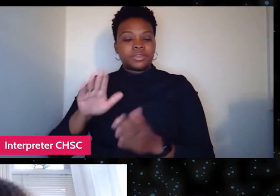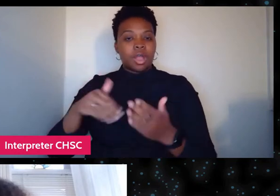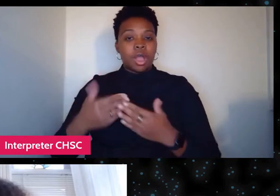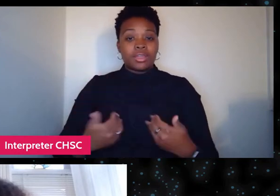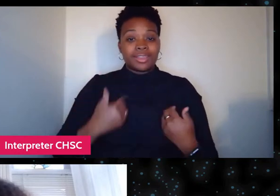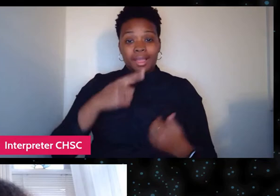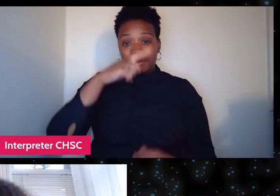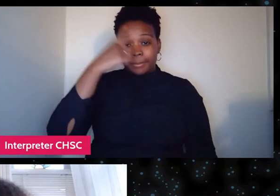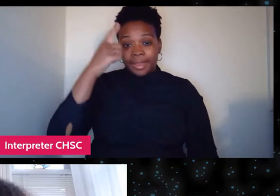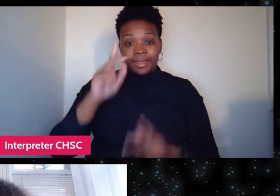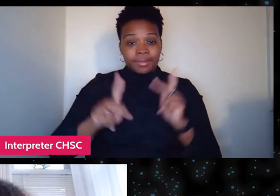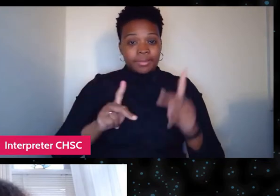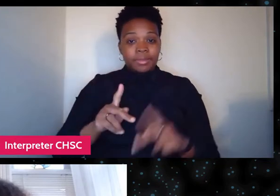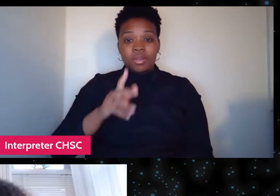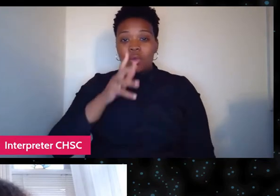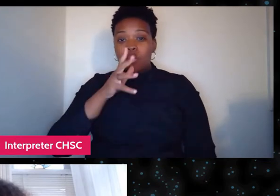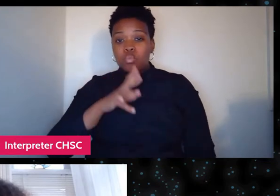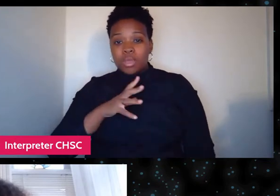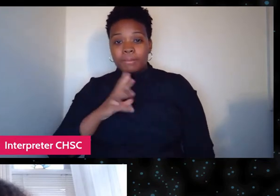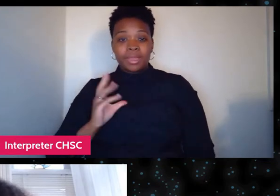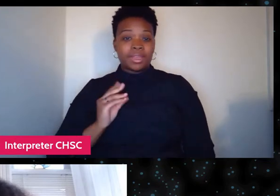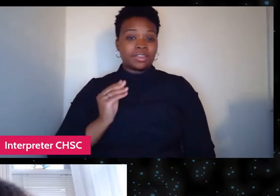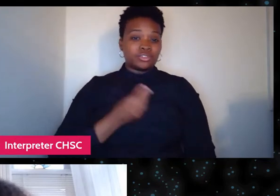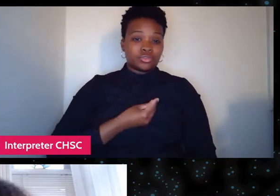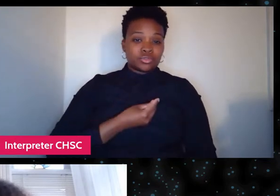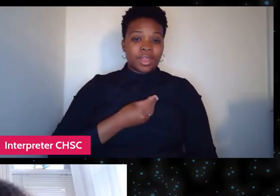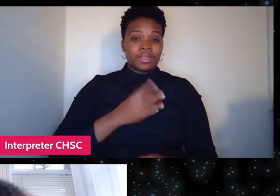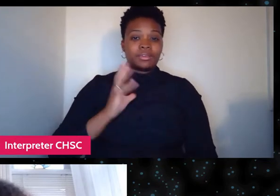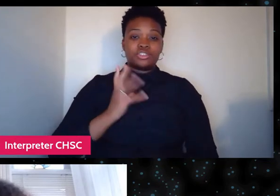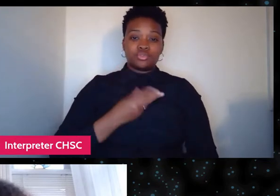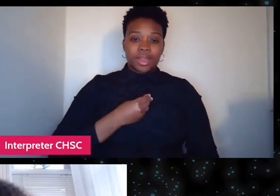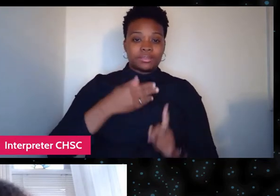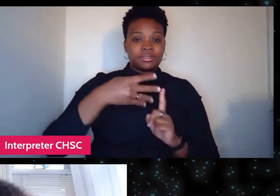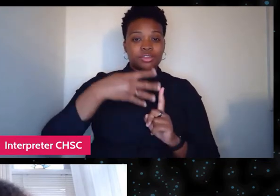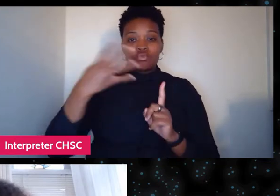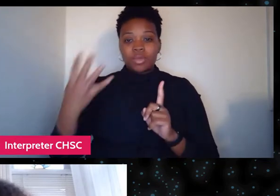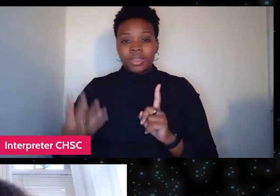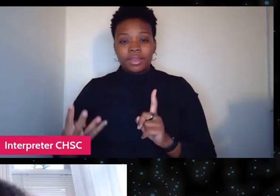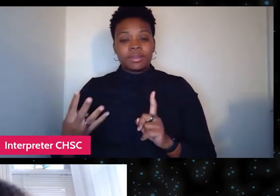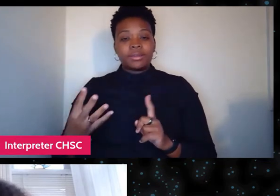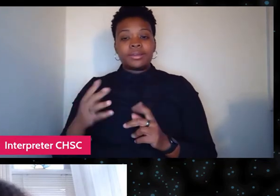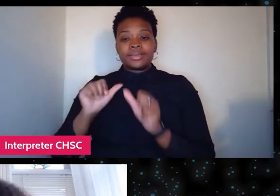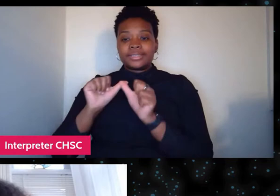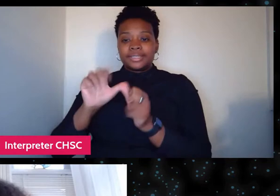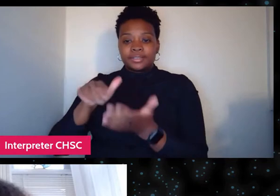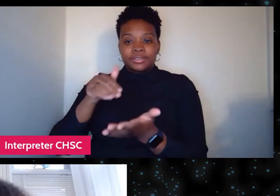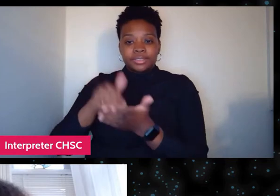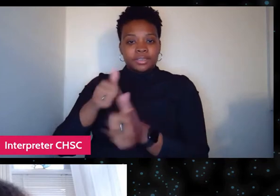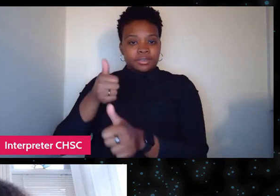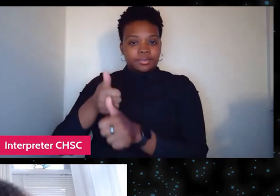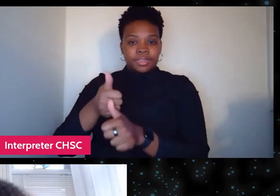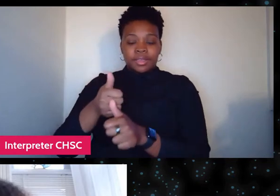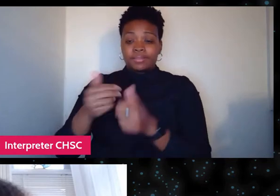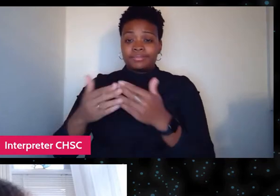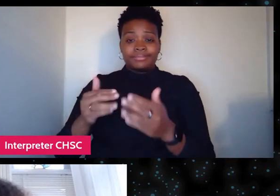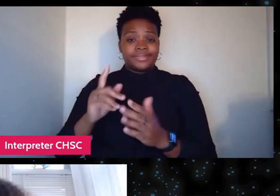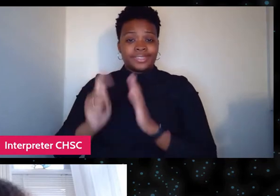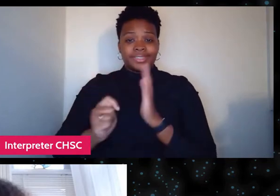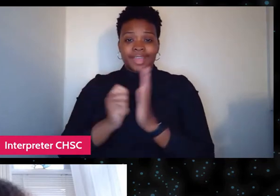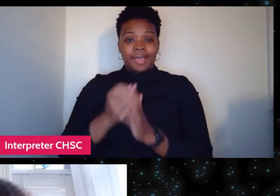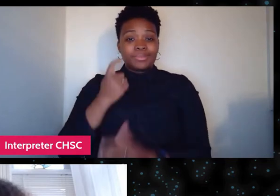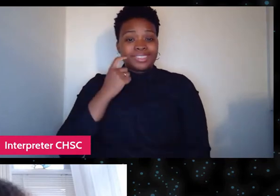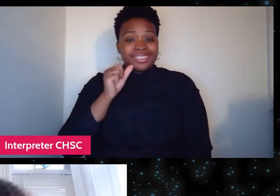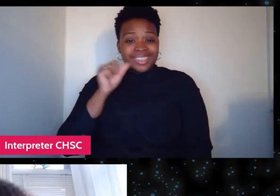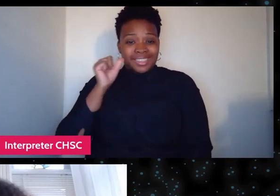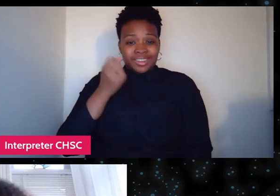young Black women and queer folks and trans folks that continue to center themselves, even at a time where just yesterday,